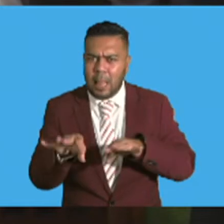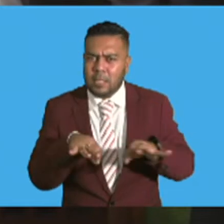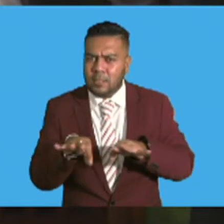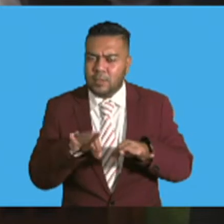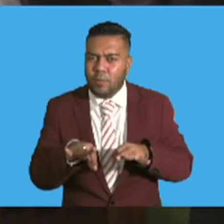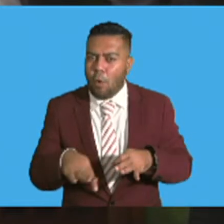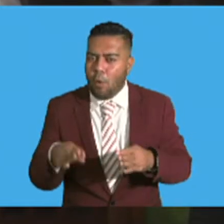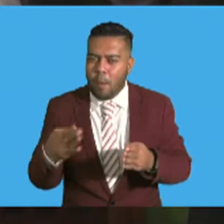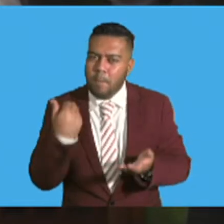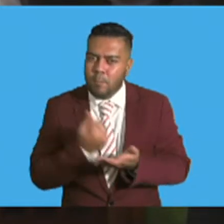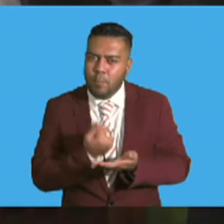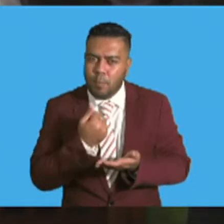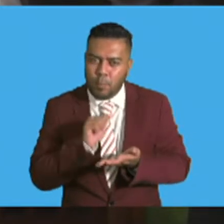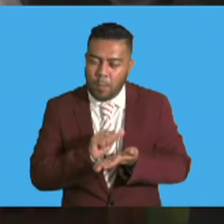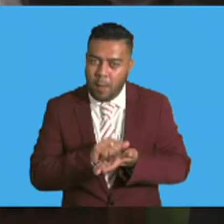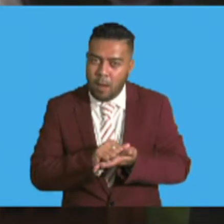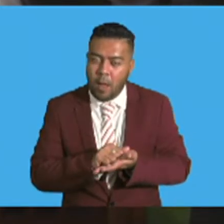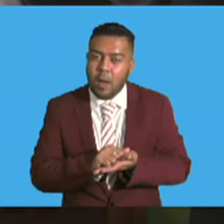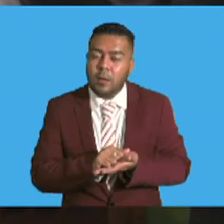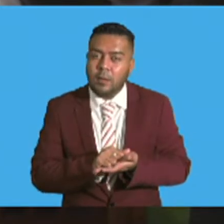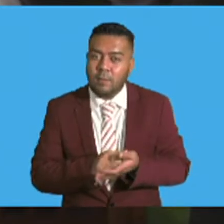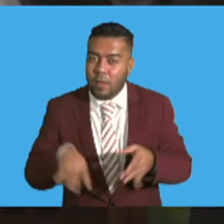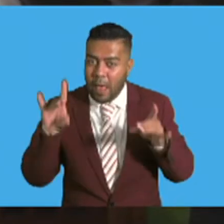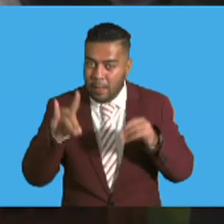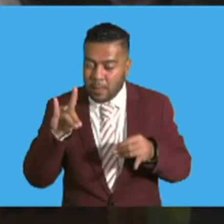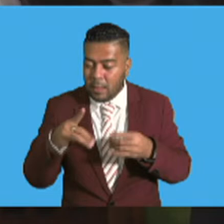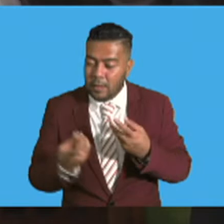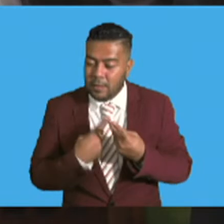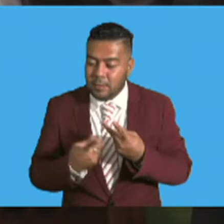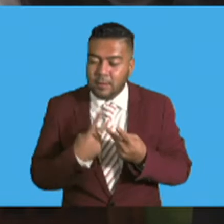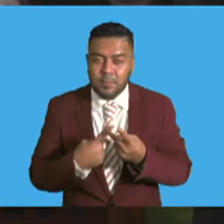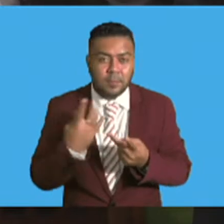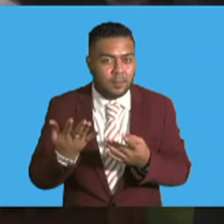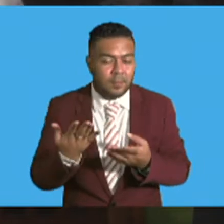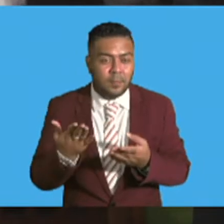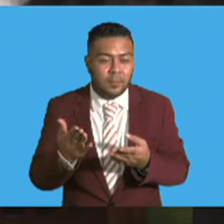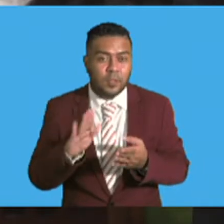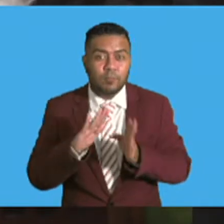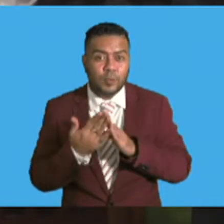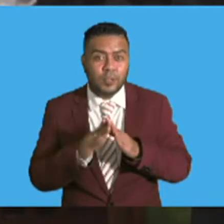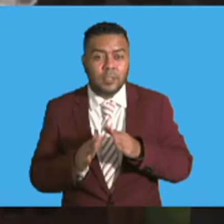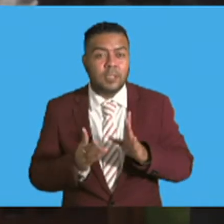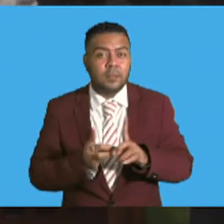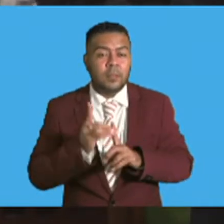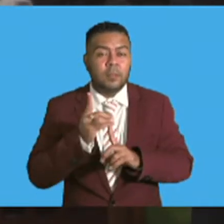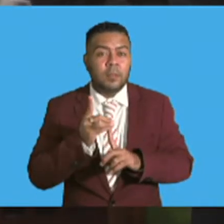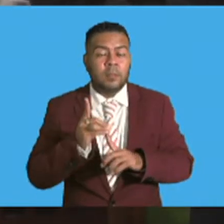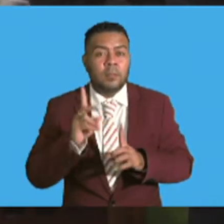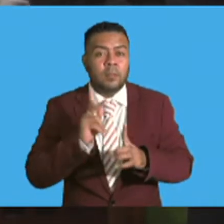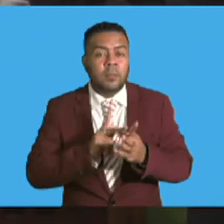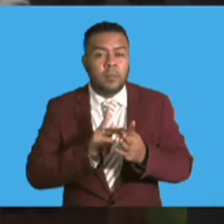food system. The livestock sector, various commodity development programs have been